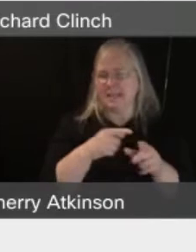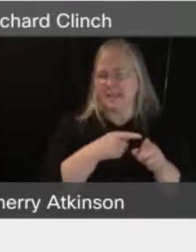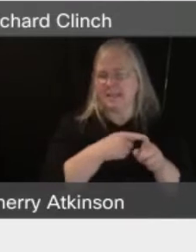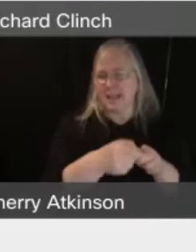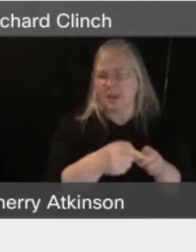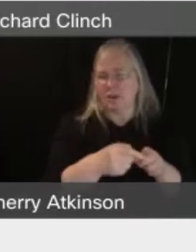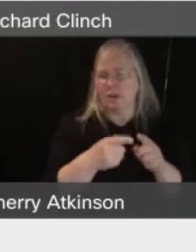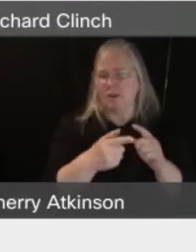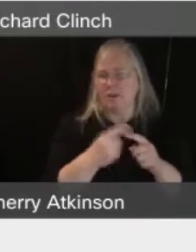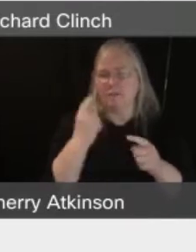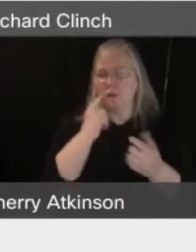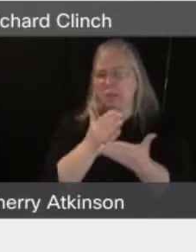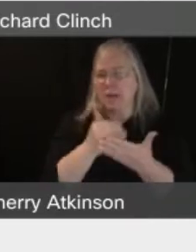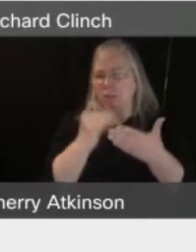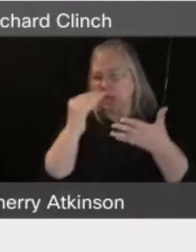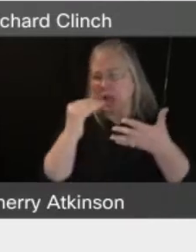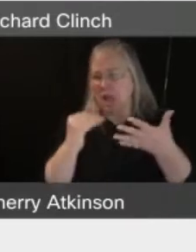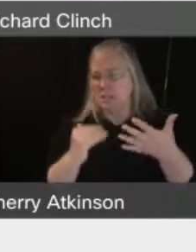lines? Yeah, so